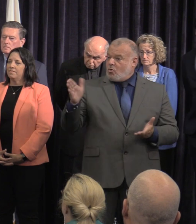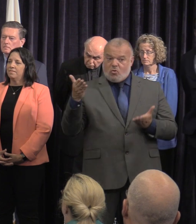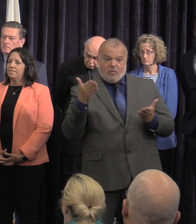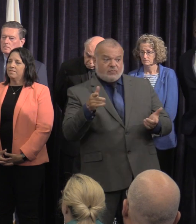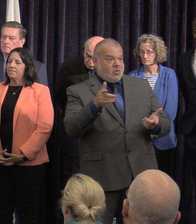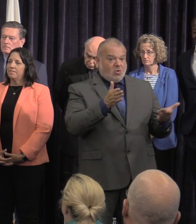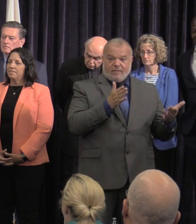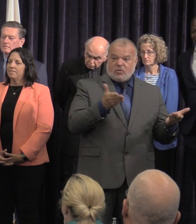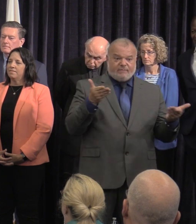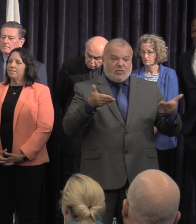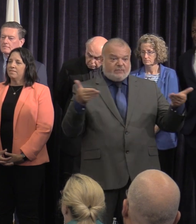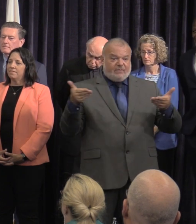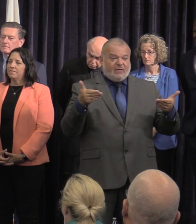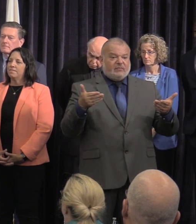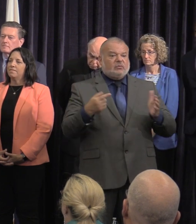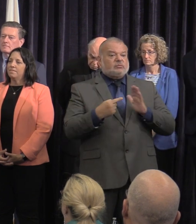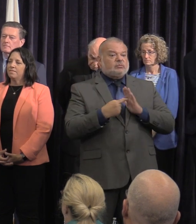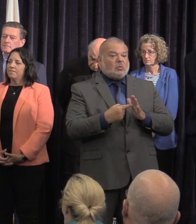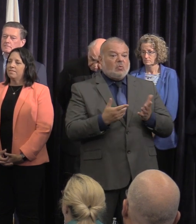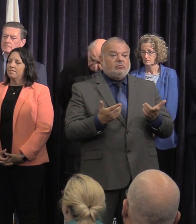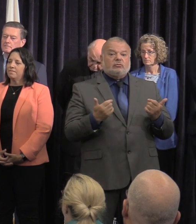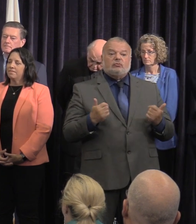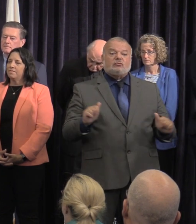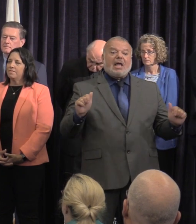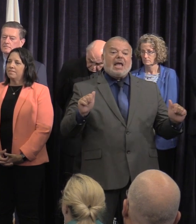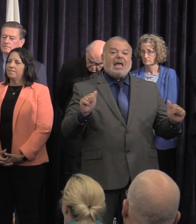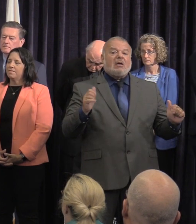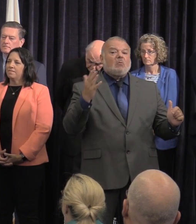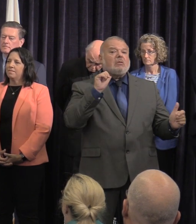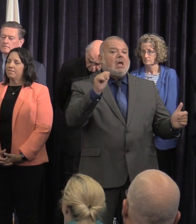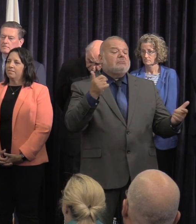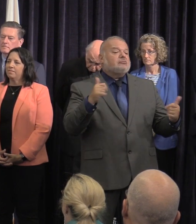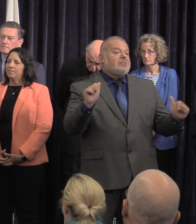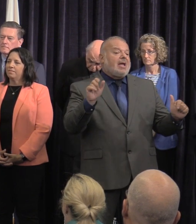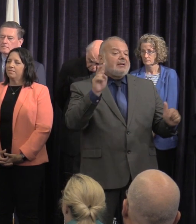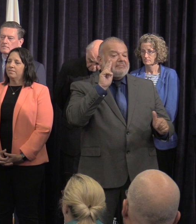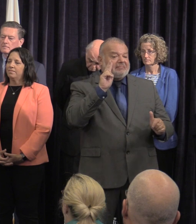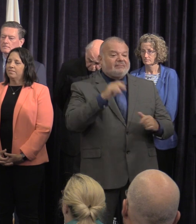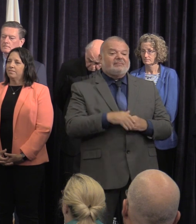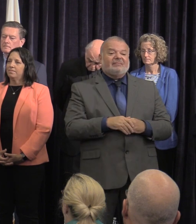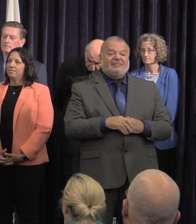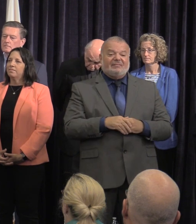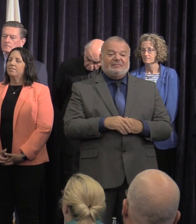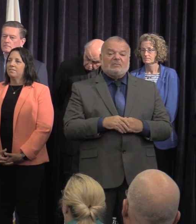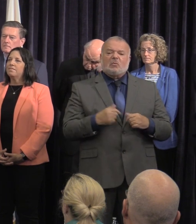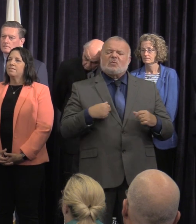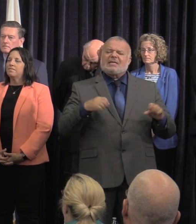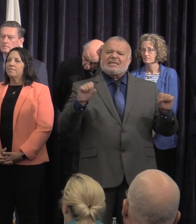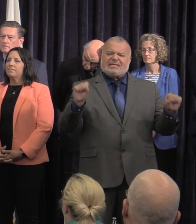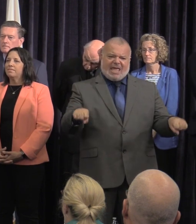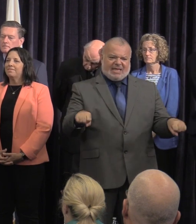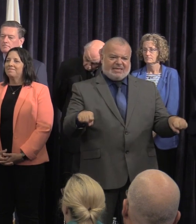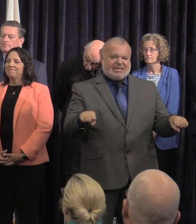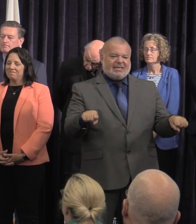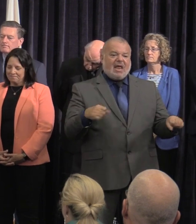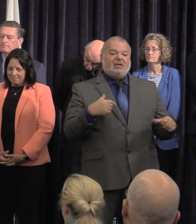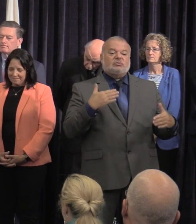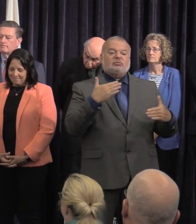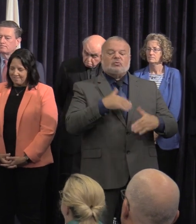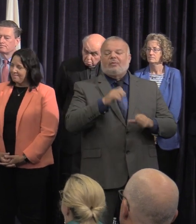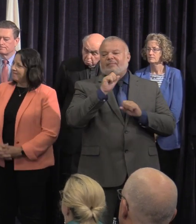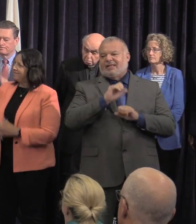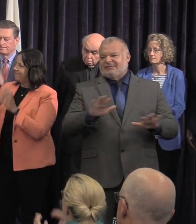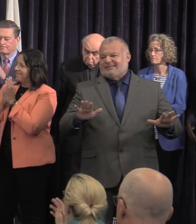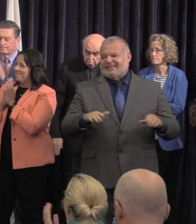and, I don't know, we'll see what works. If we do that, we can ease this burden and enjoy the blessing that this really is. Thank